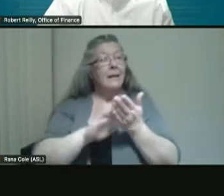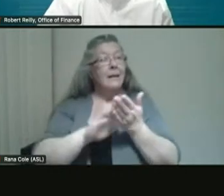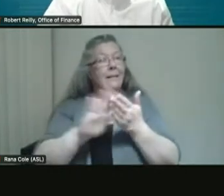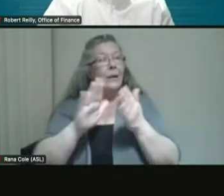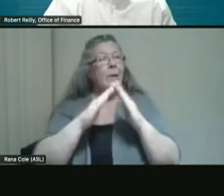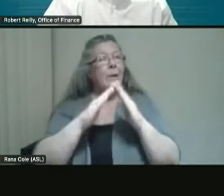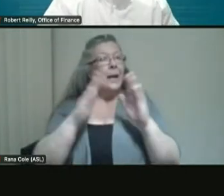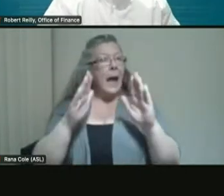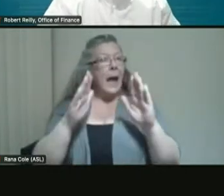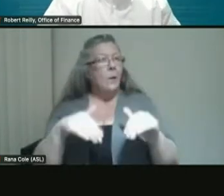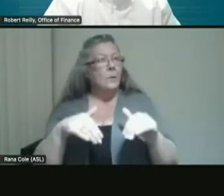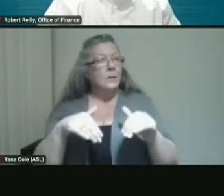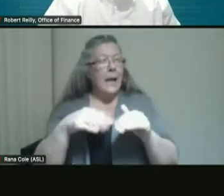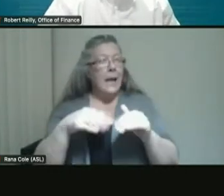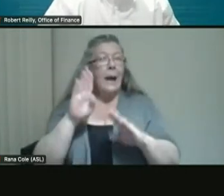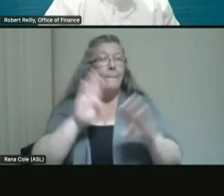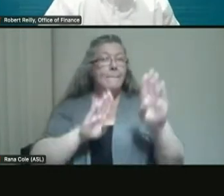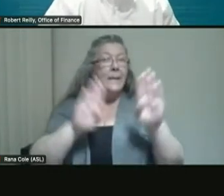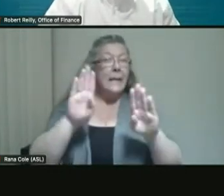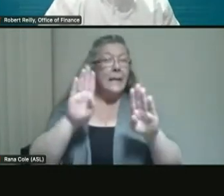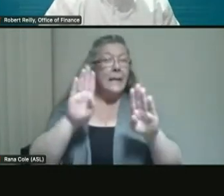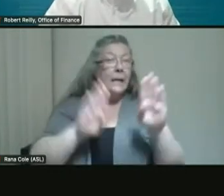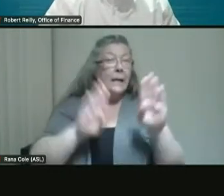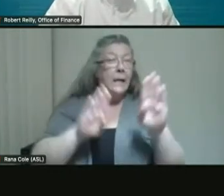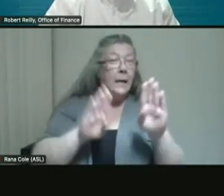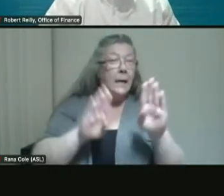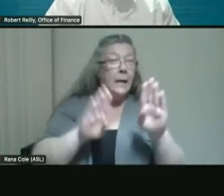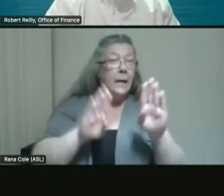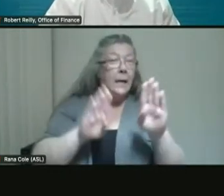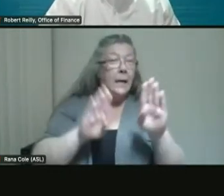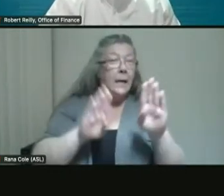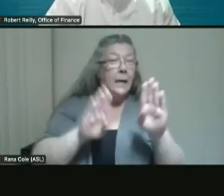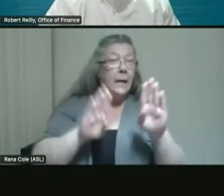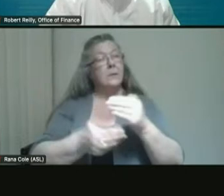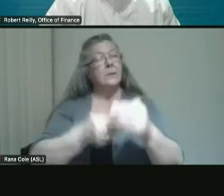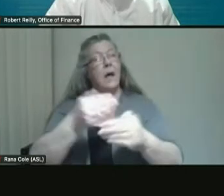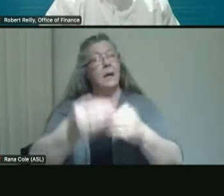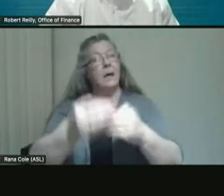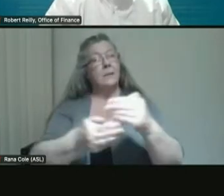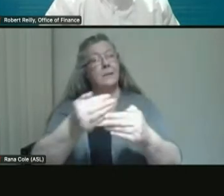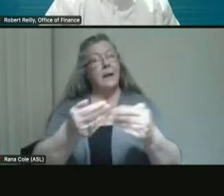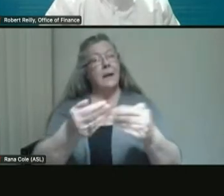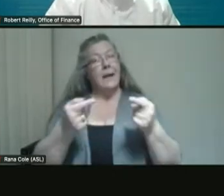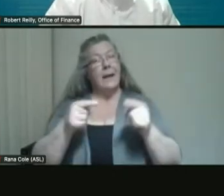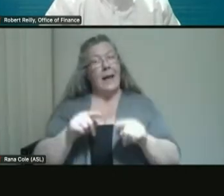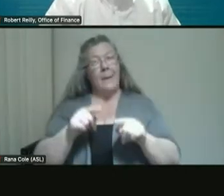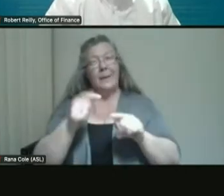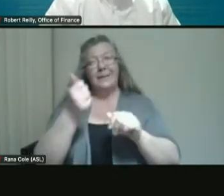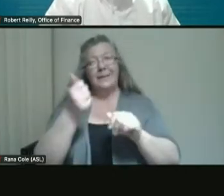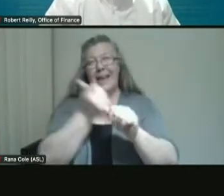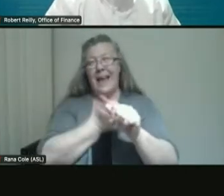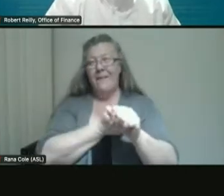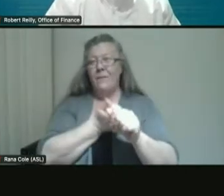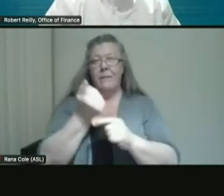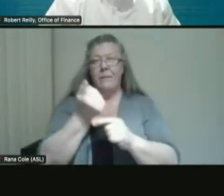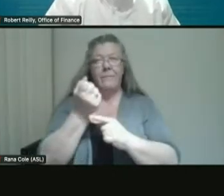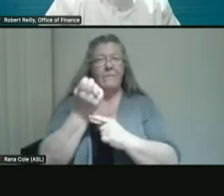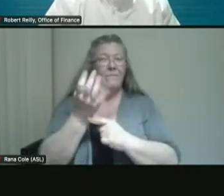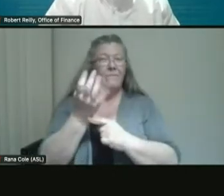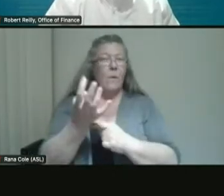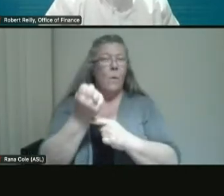to go through resources. And unfortunately, this happens on a 4 to 6 year rotation with every